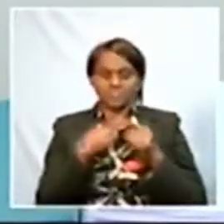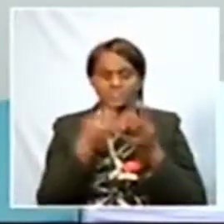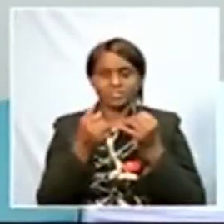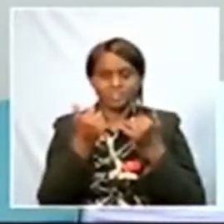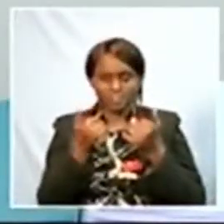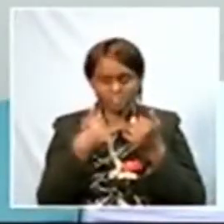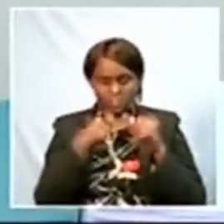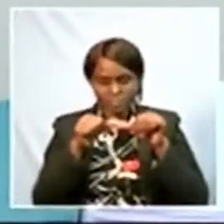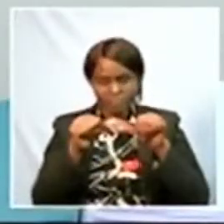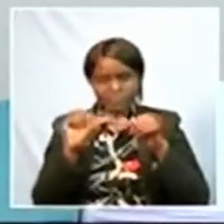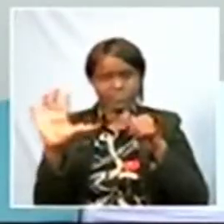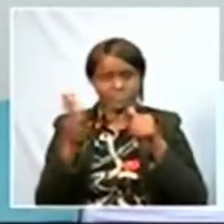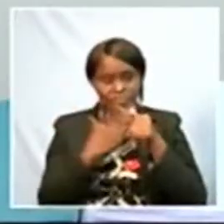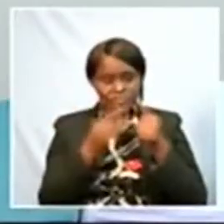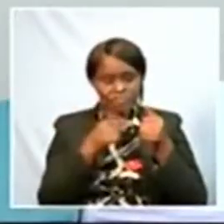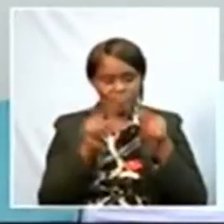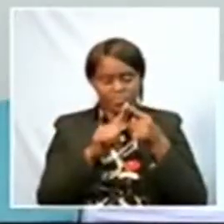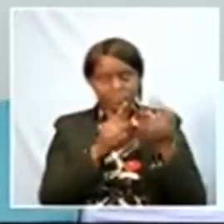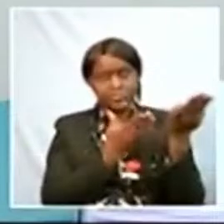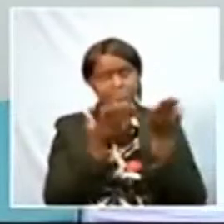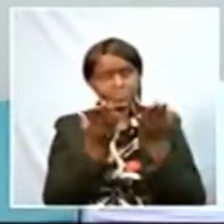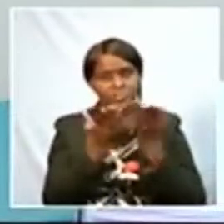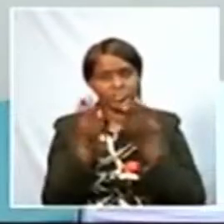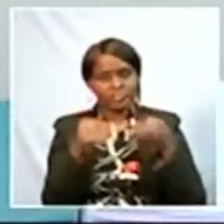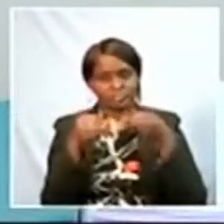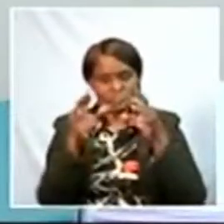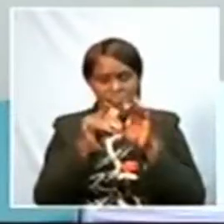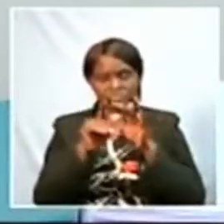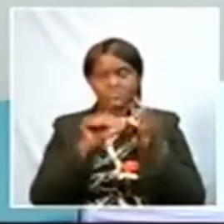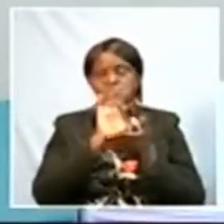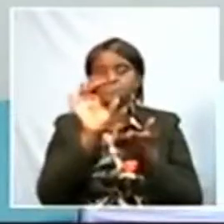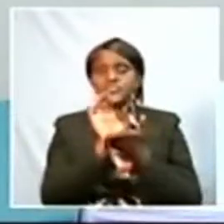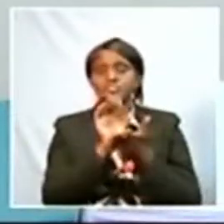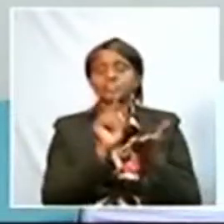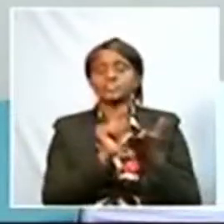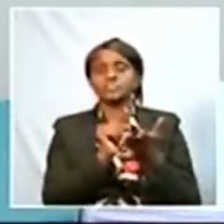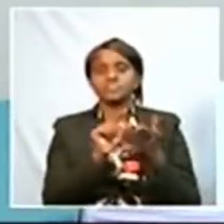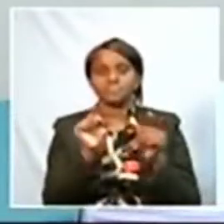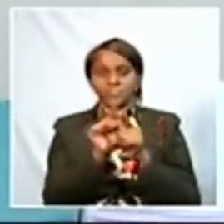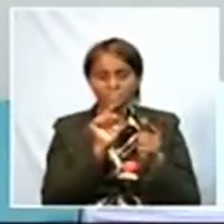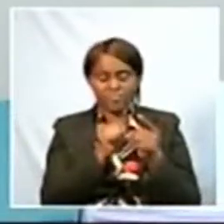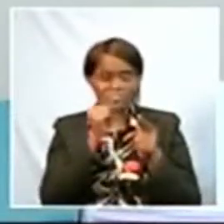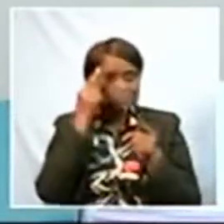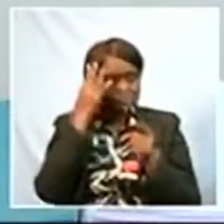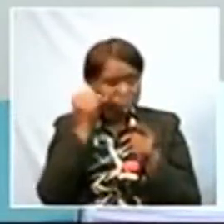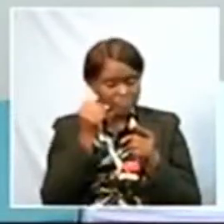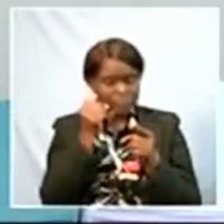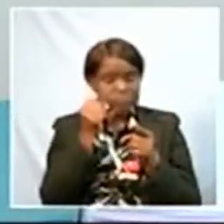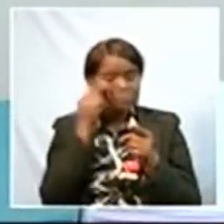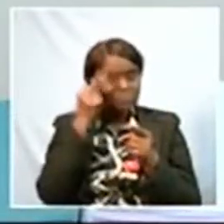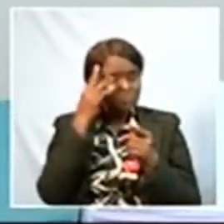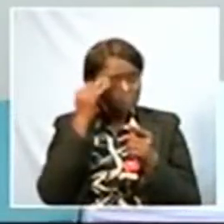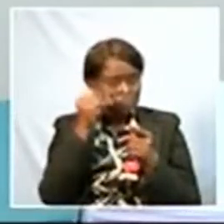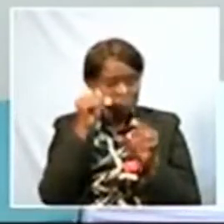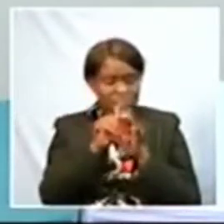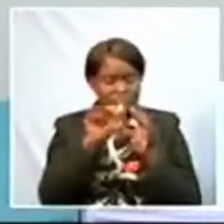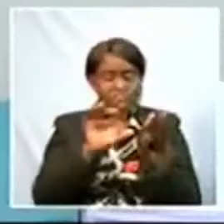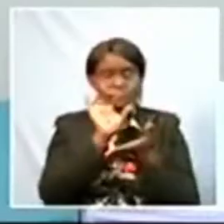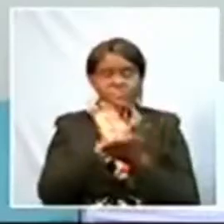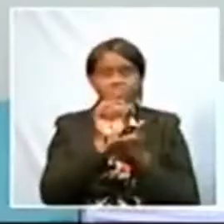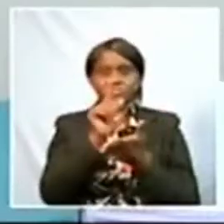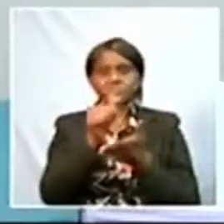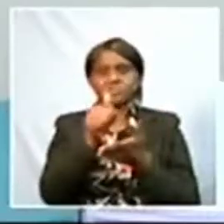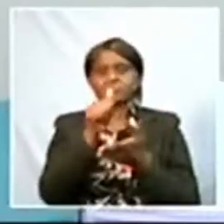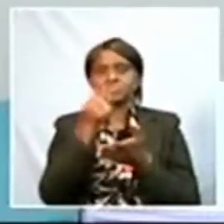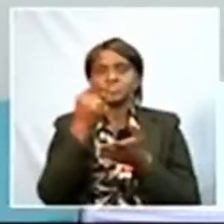still want to go back to service delivery in CHOMA. And this is the reason as to why in CHOMA you find